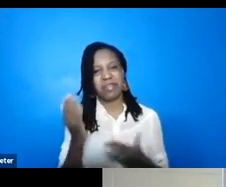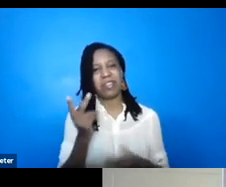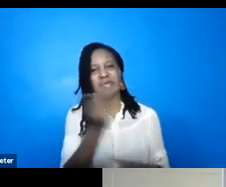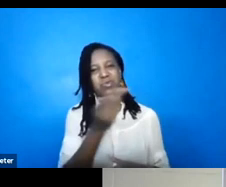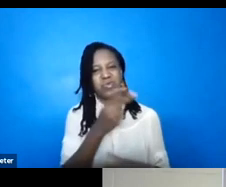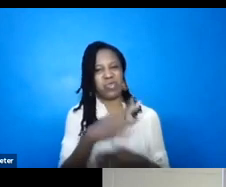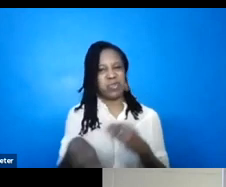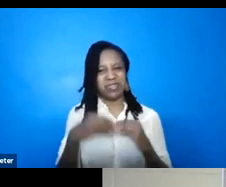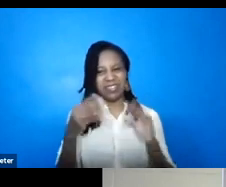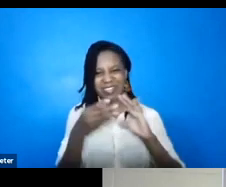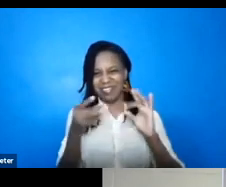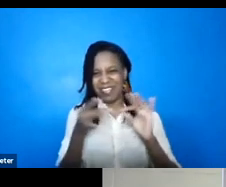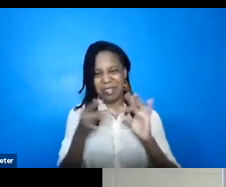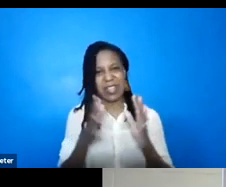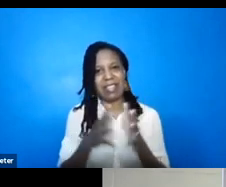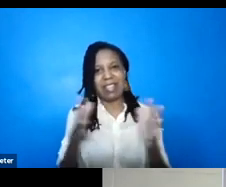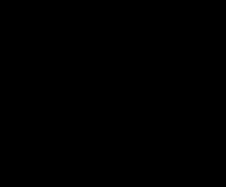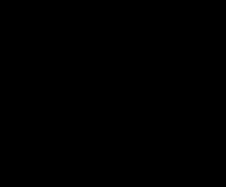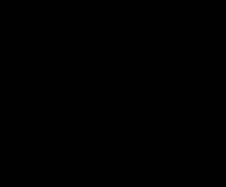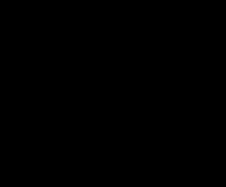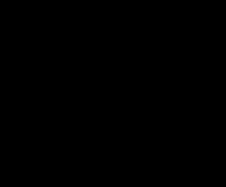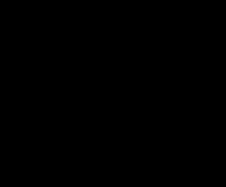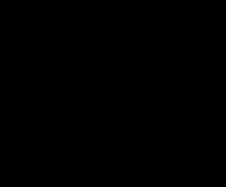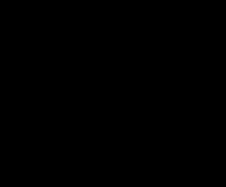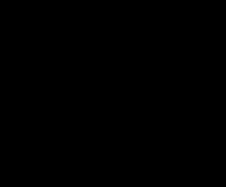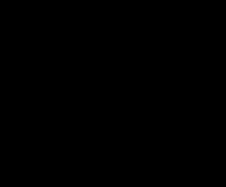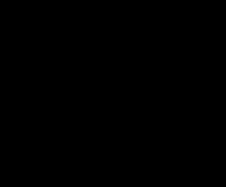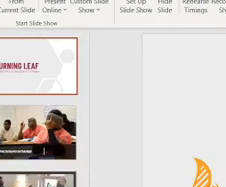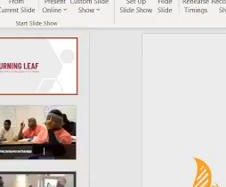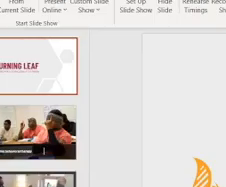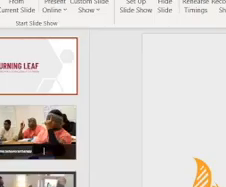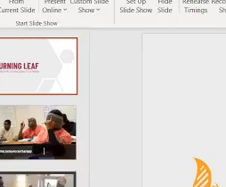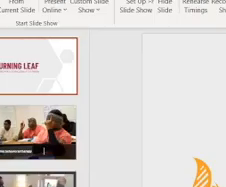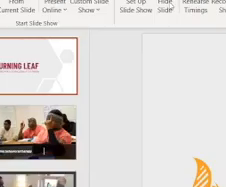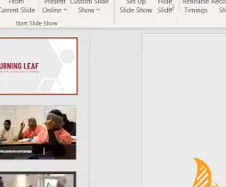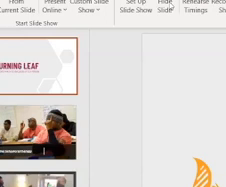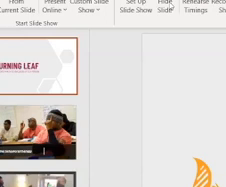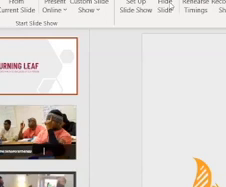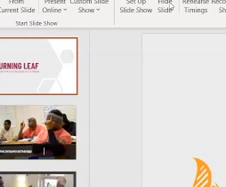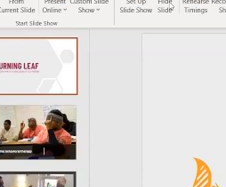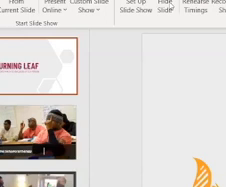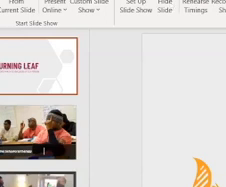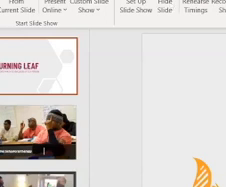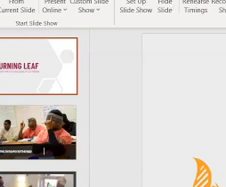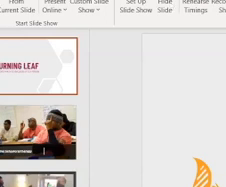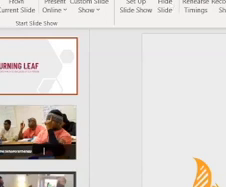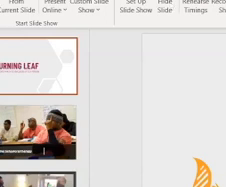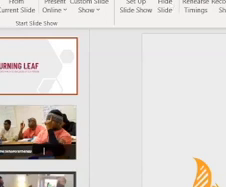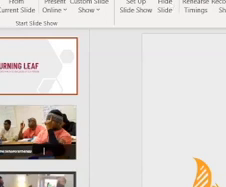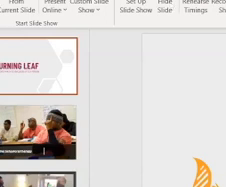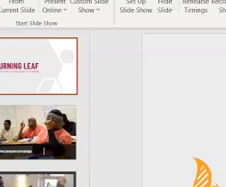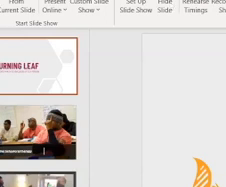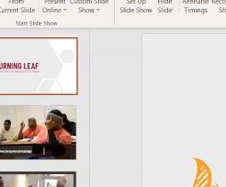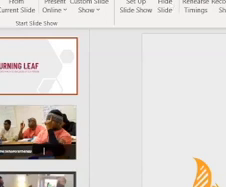here. But for now, I'd like to turn it over to Amy to talk a little bit about her work with Turning Leaf. All